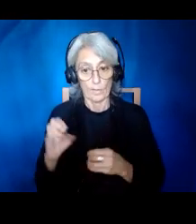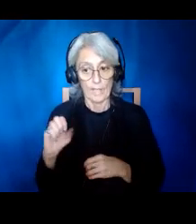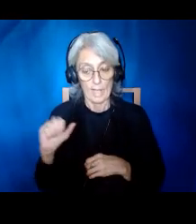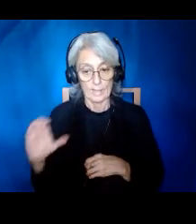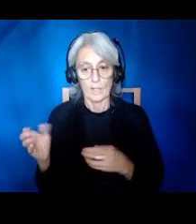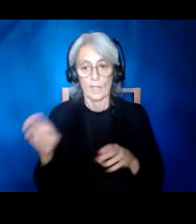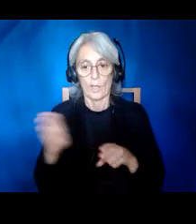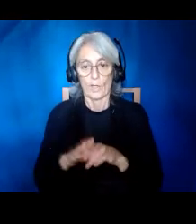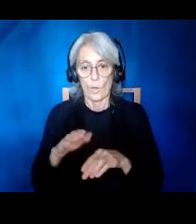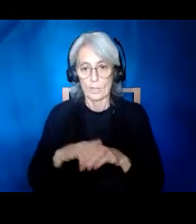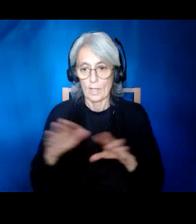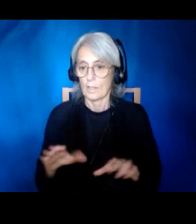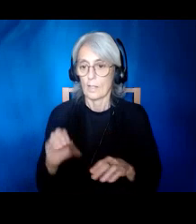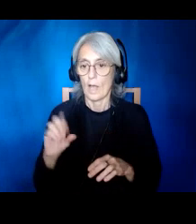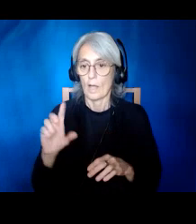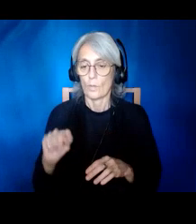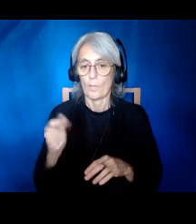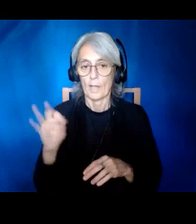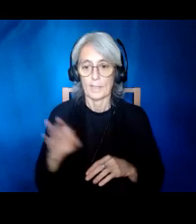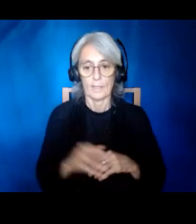on Sunday, October 19th.